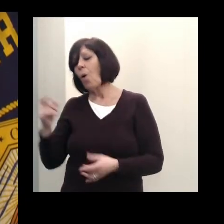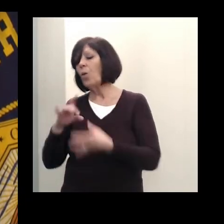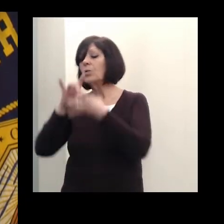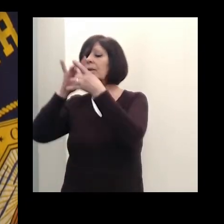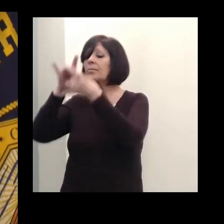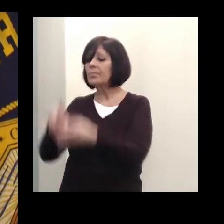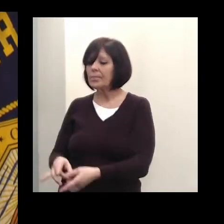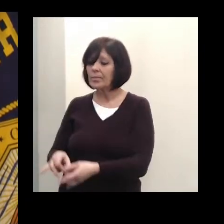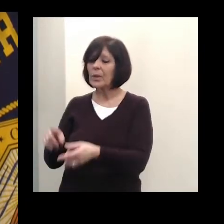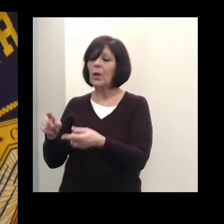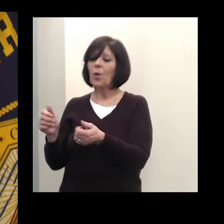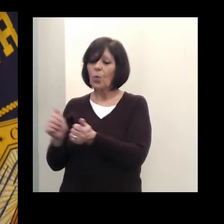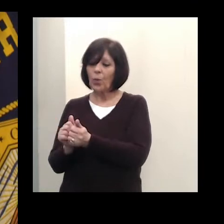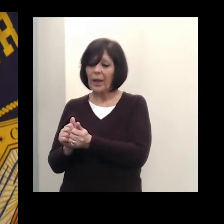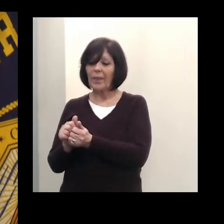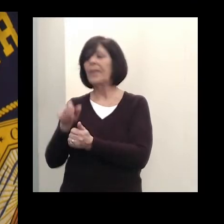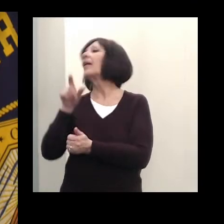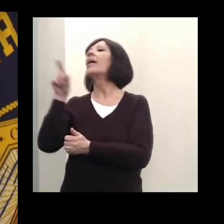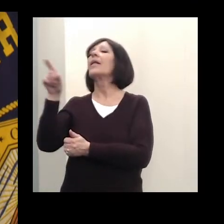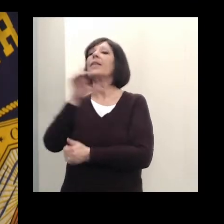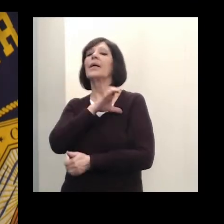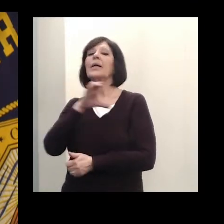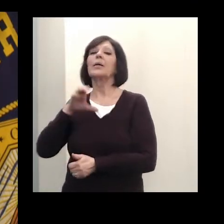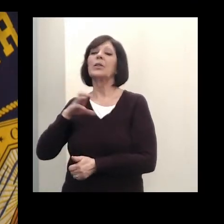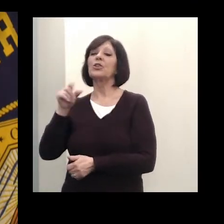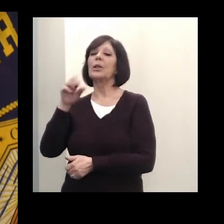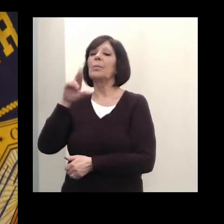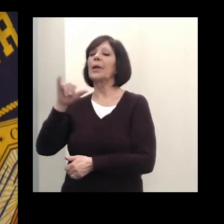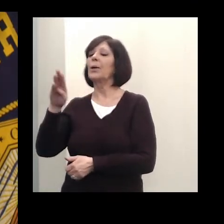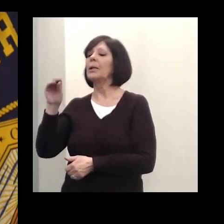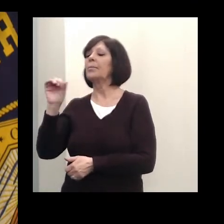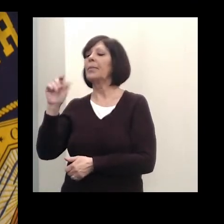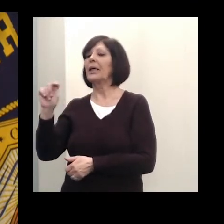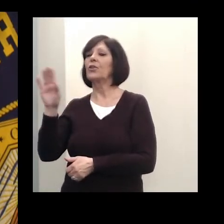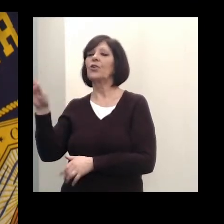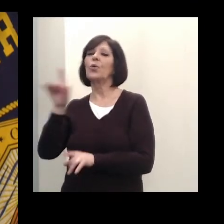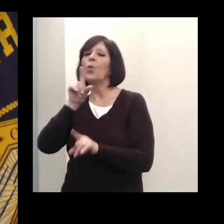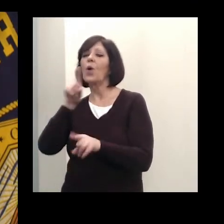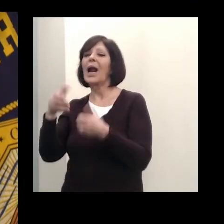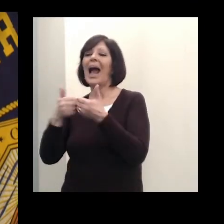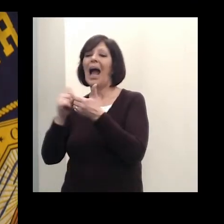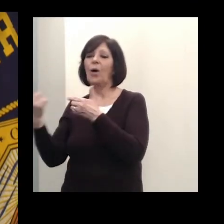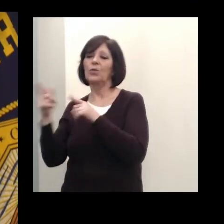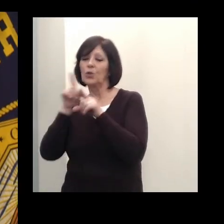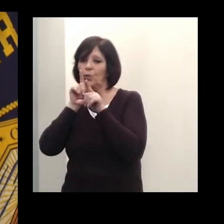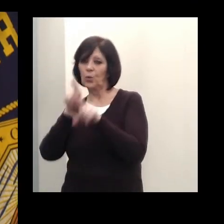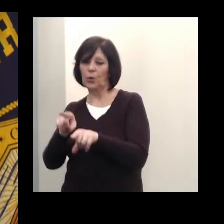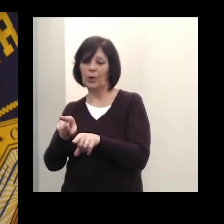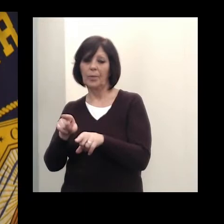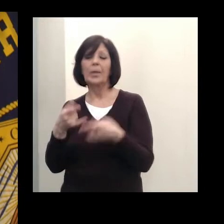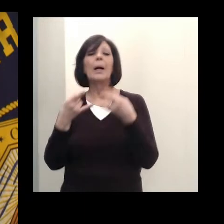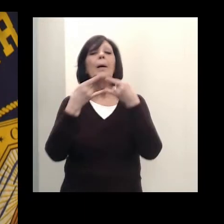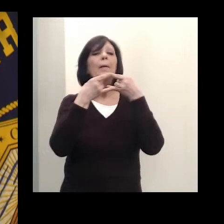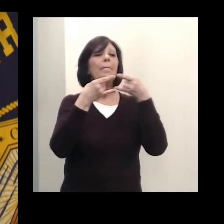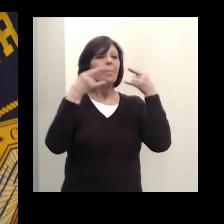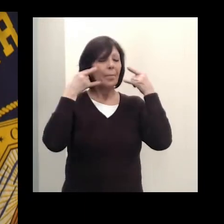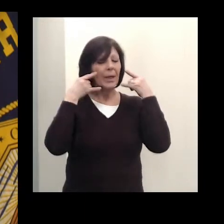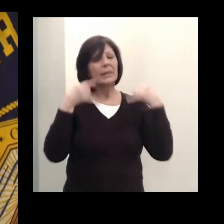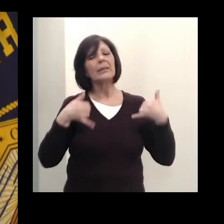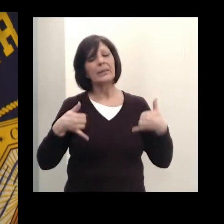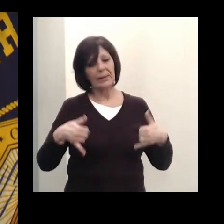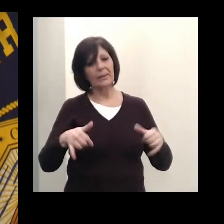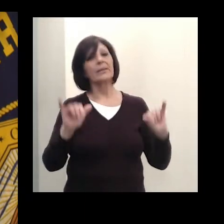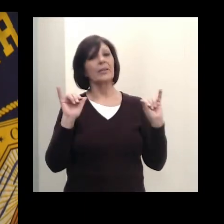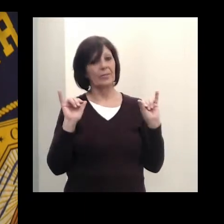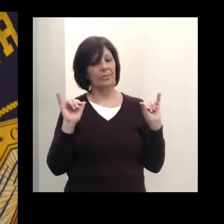State Department of Health, Commissioner Mary Bassett's order. So masks are still need to be worn under